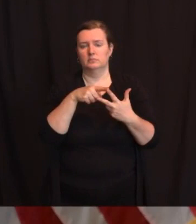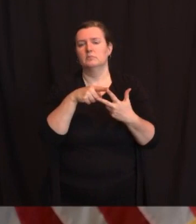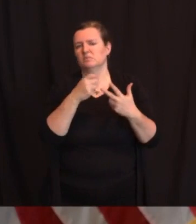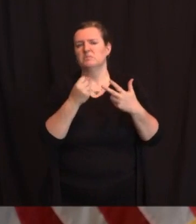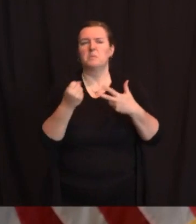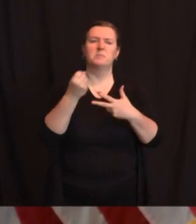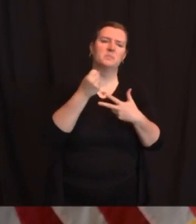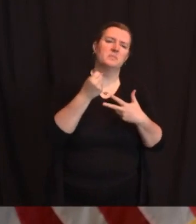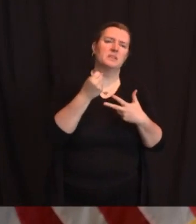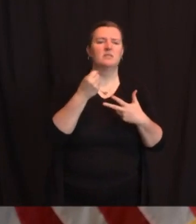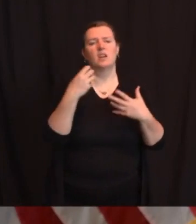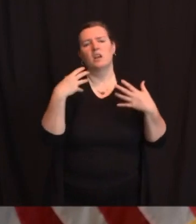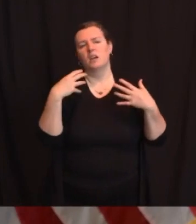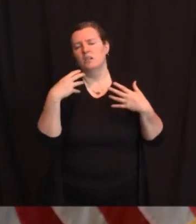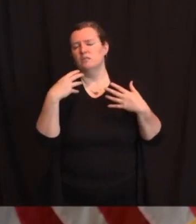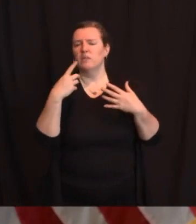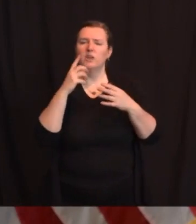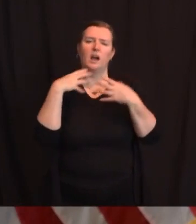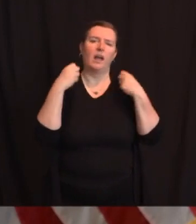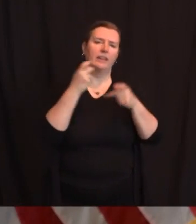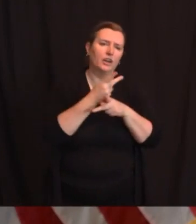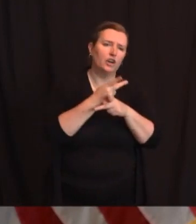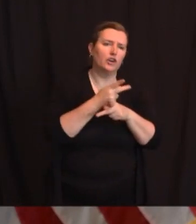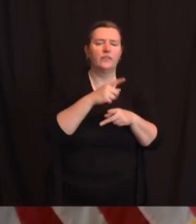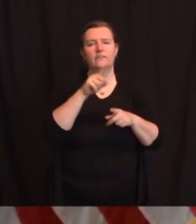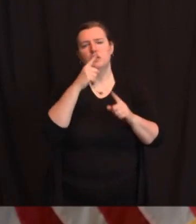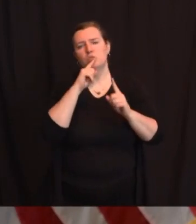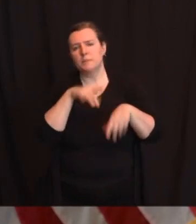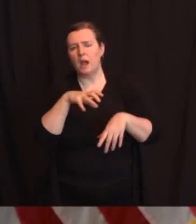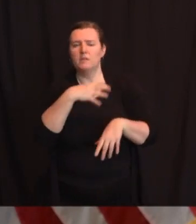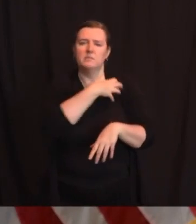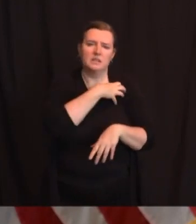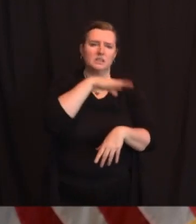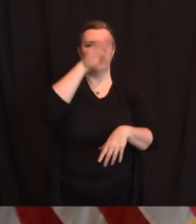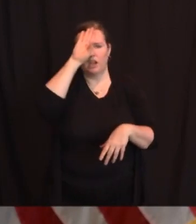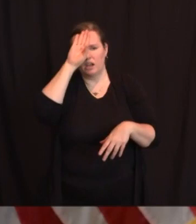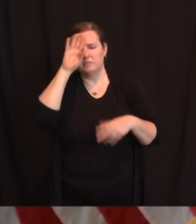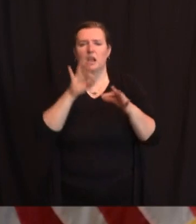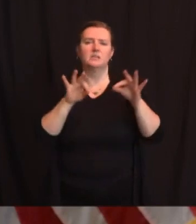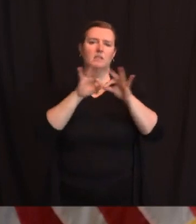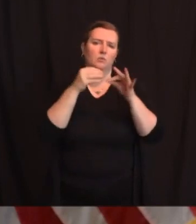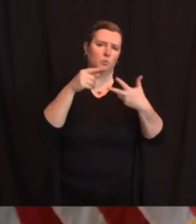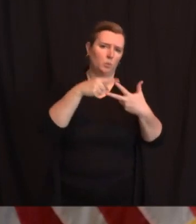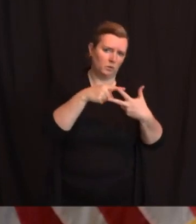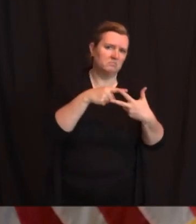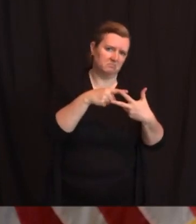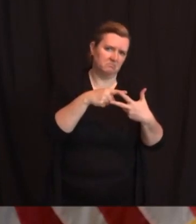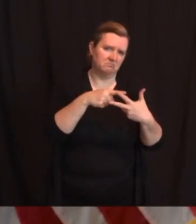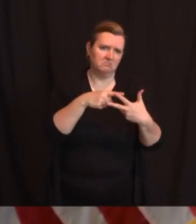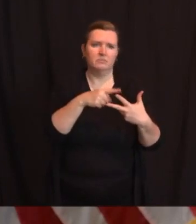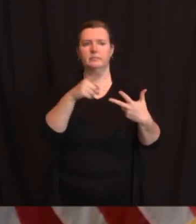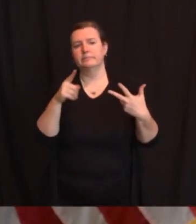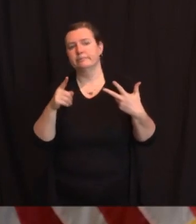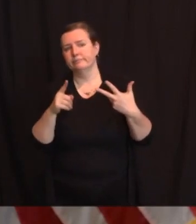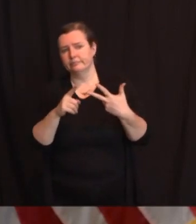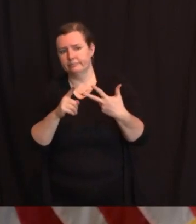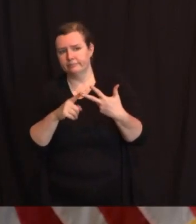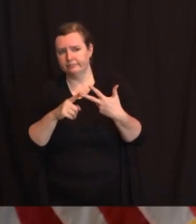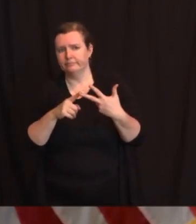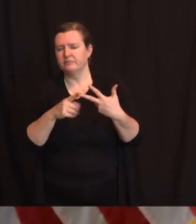that's healthcare workers, first responders, essential retail, in that second category. And then the third category is the